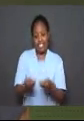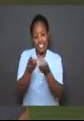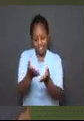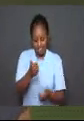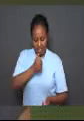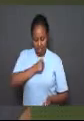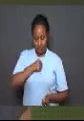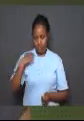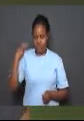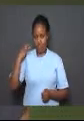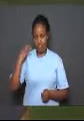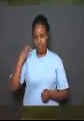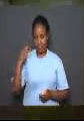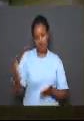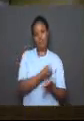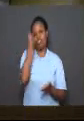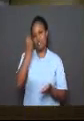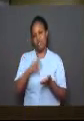for personal benefit.